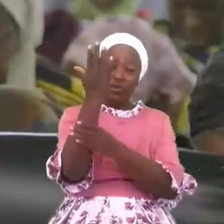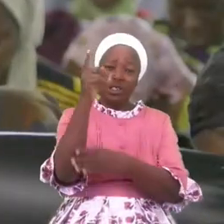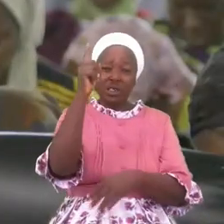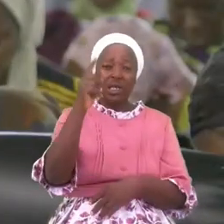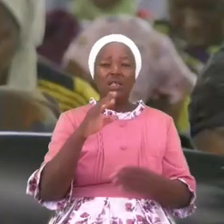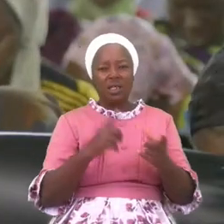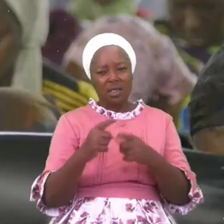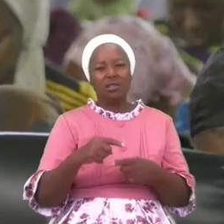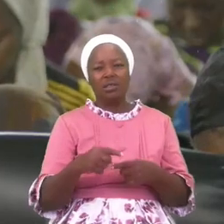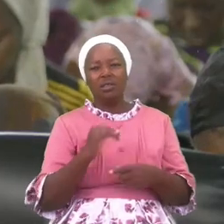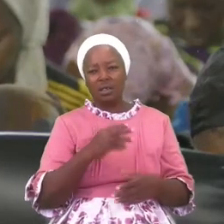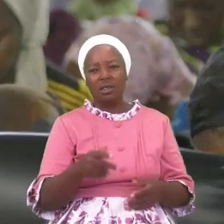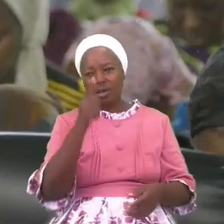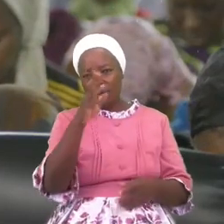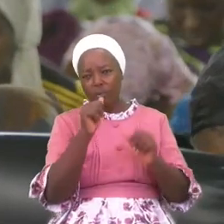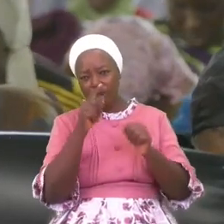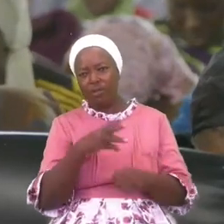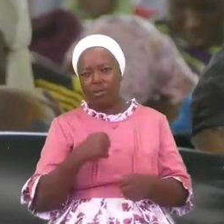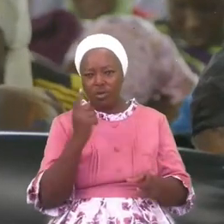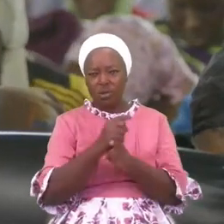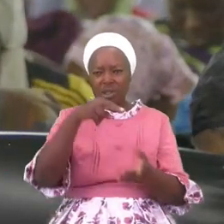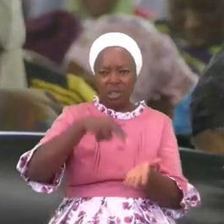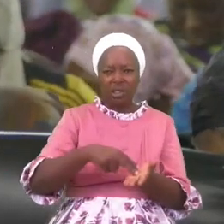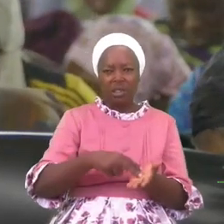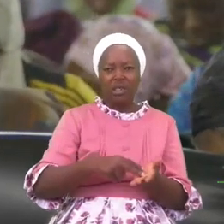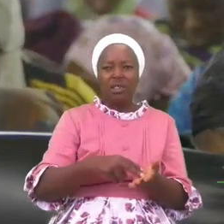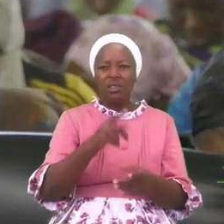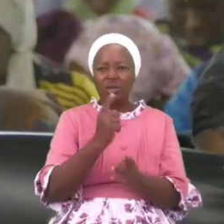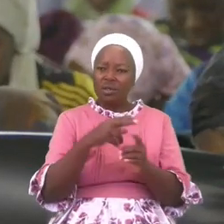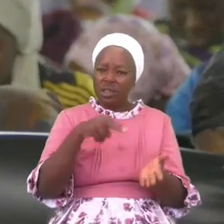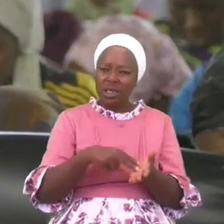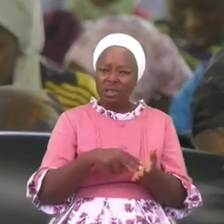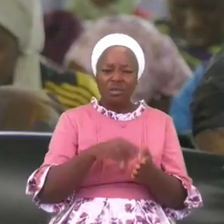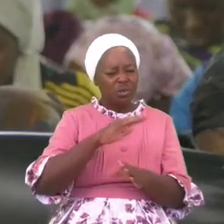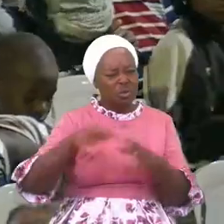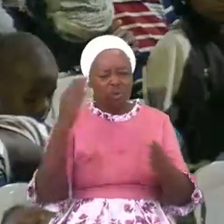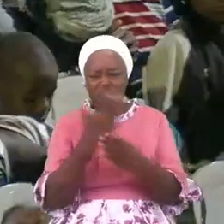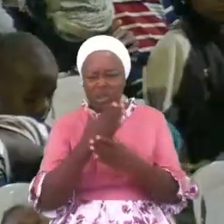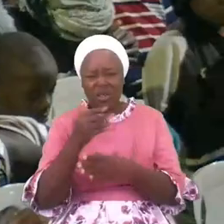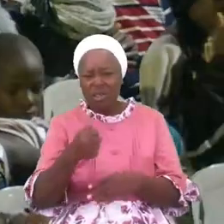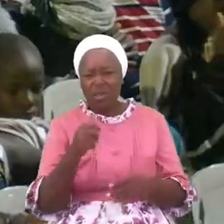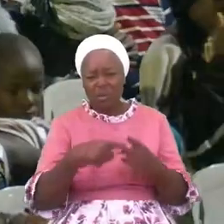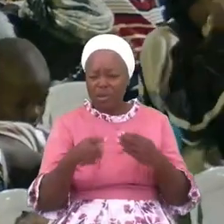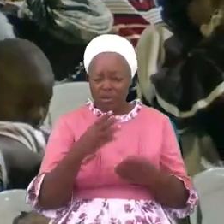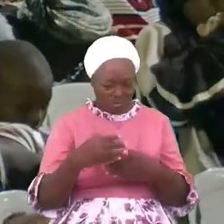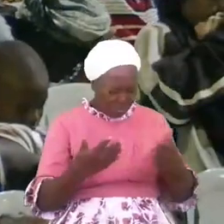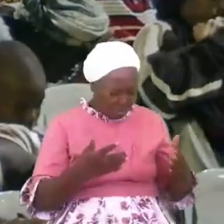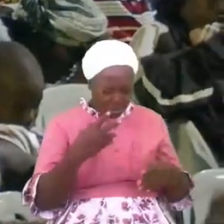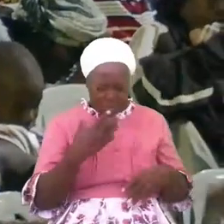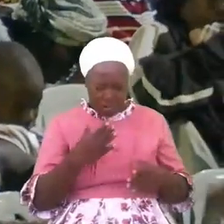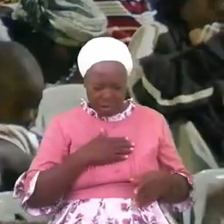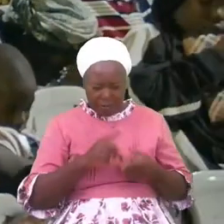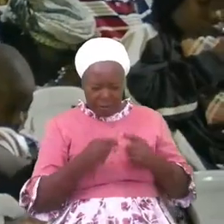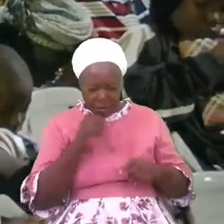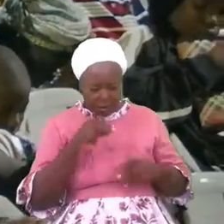You stand up. Don't worry about any other person beside here or there. You raise up your hand and you stand up and say, Lord, I